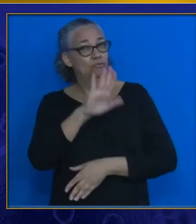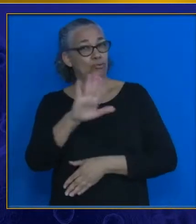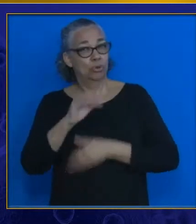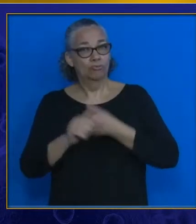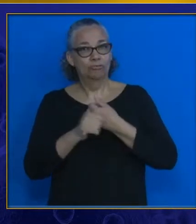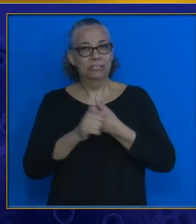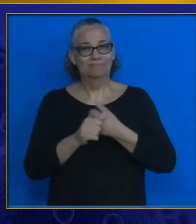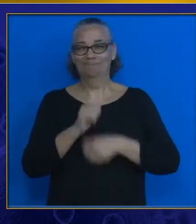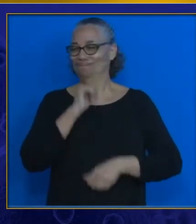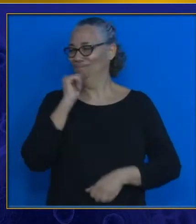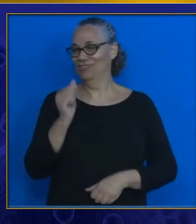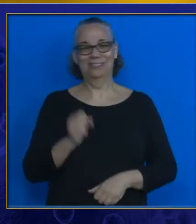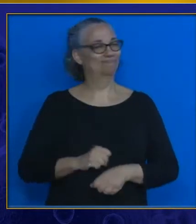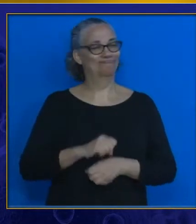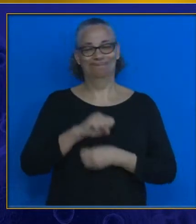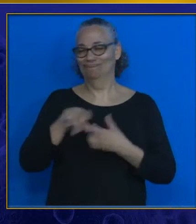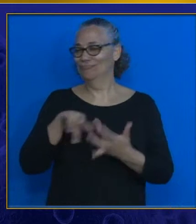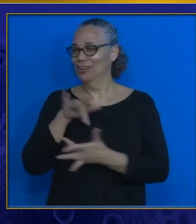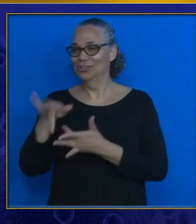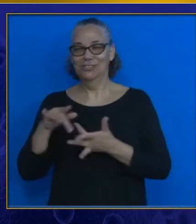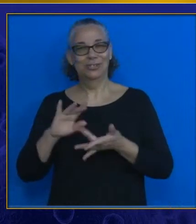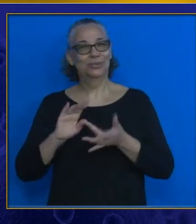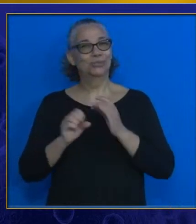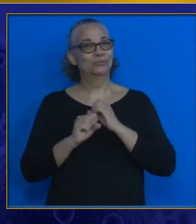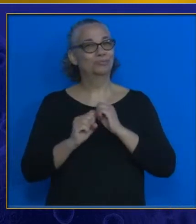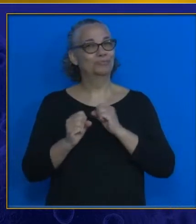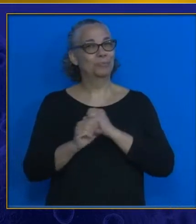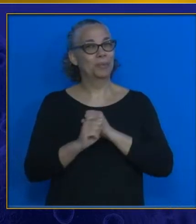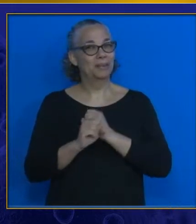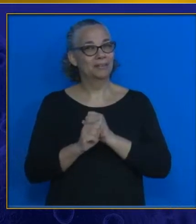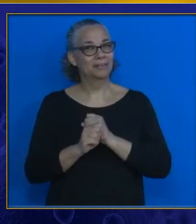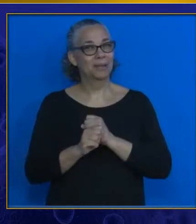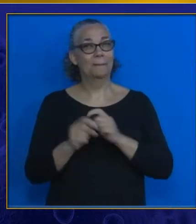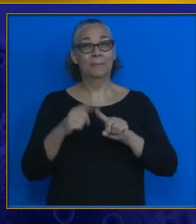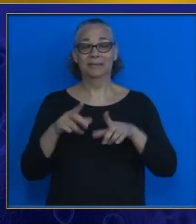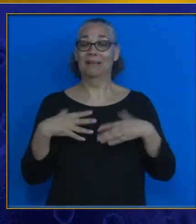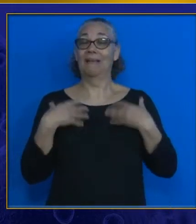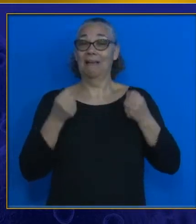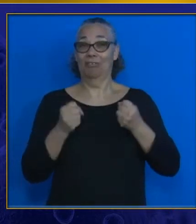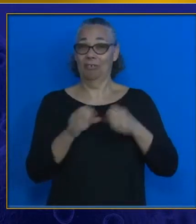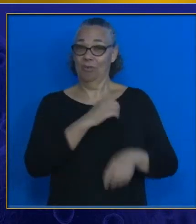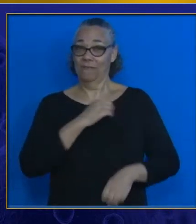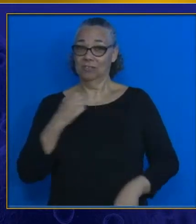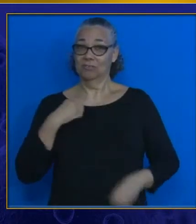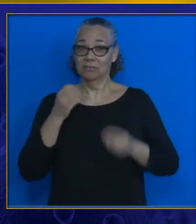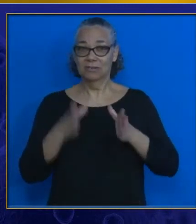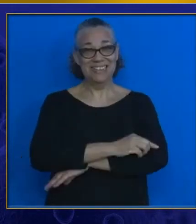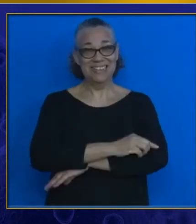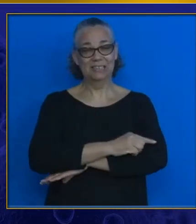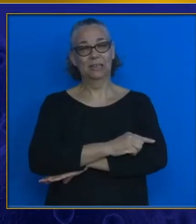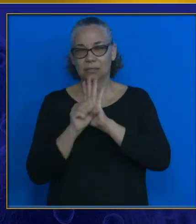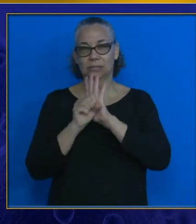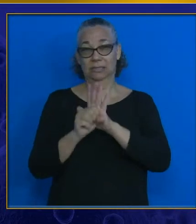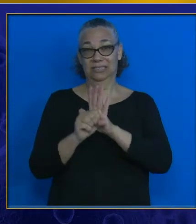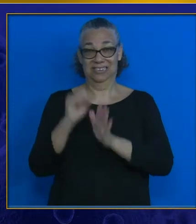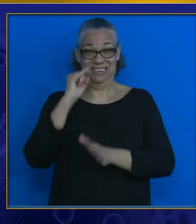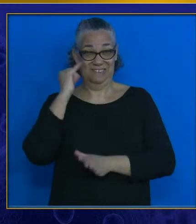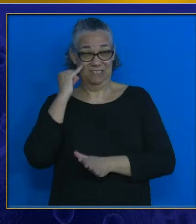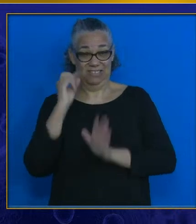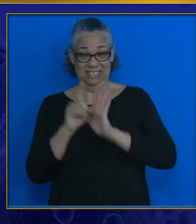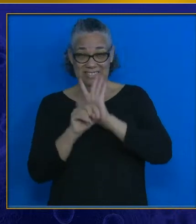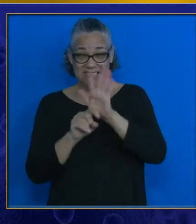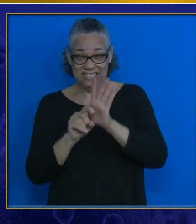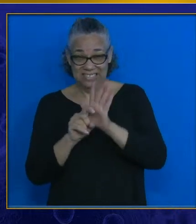let you, not social media, the health officials. If you are a close contact of a case, you must symptoms of